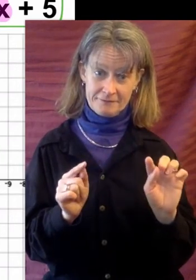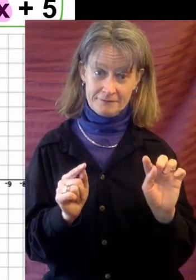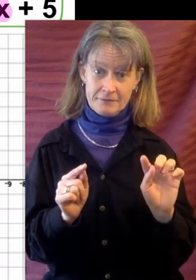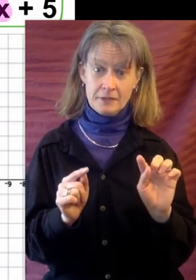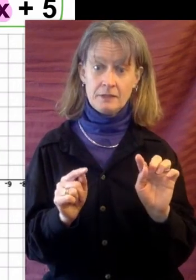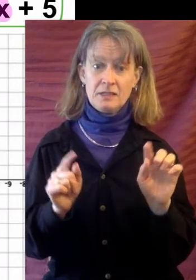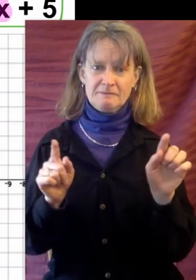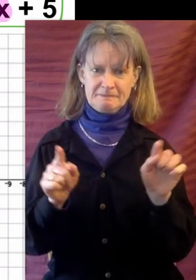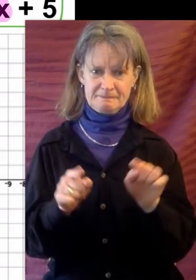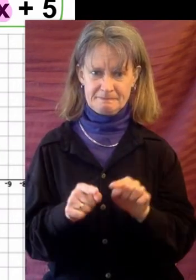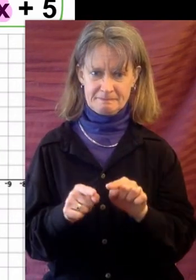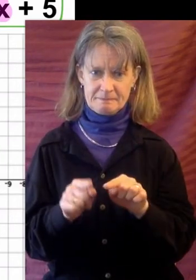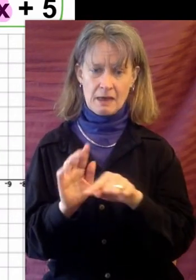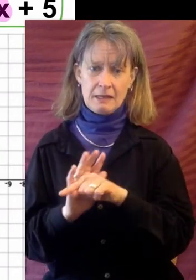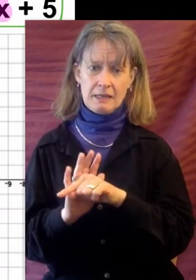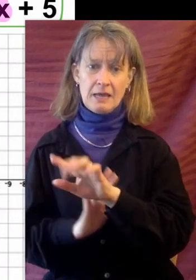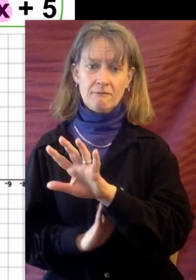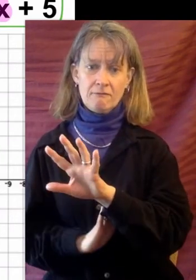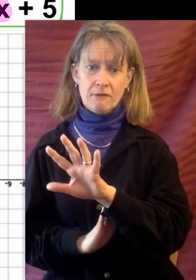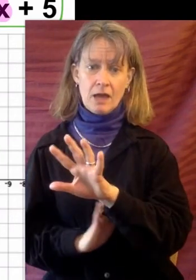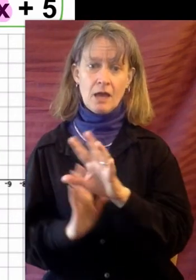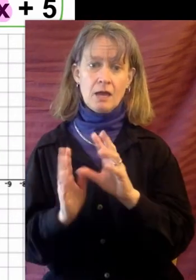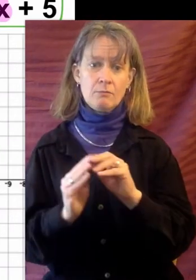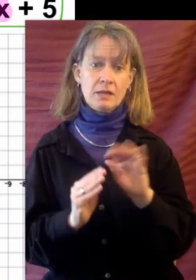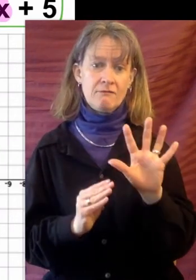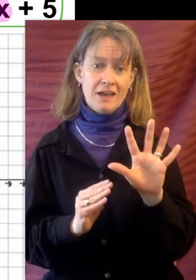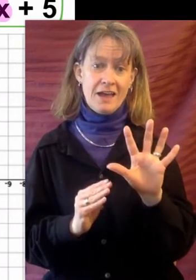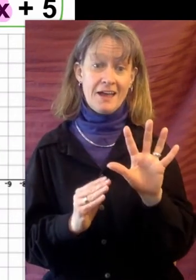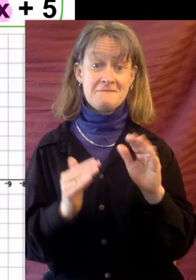Negative 5 plus 5 is